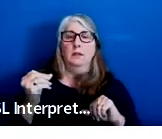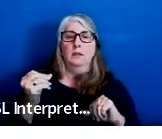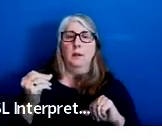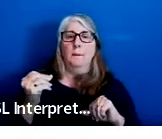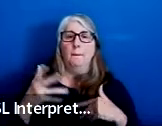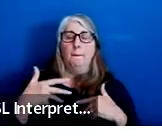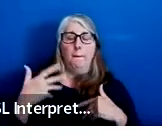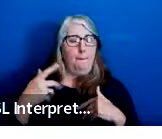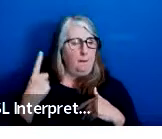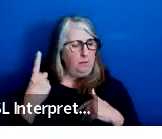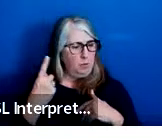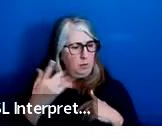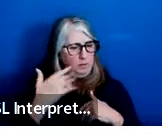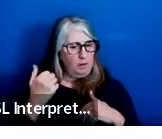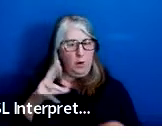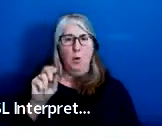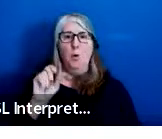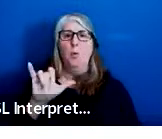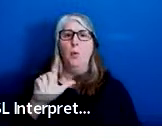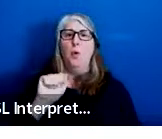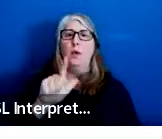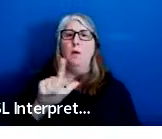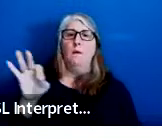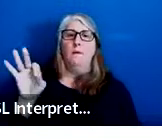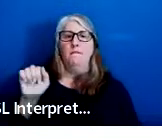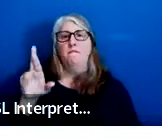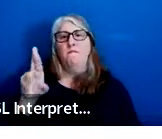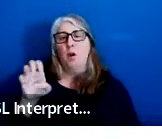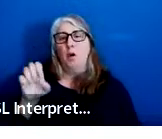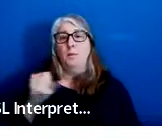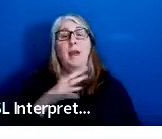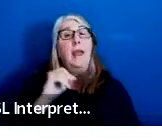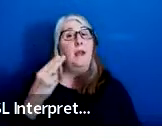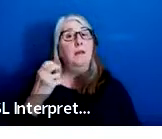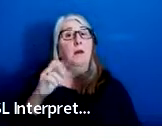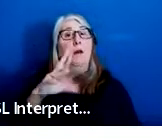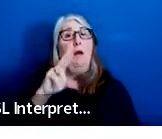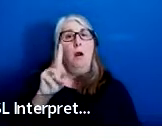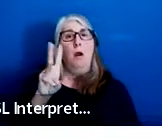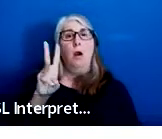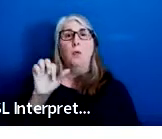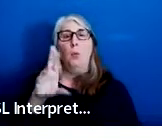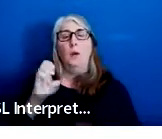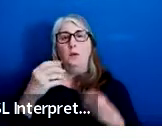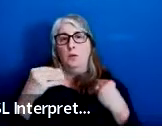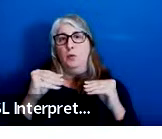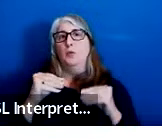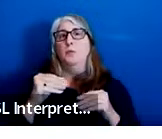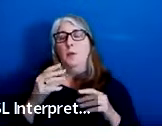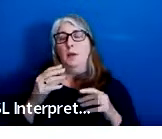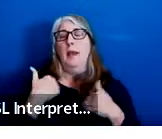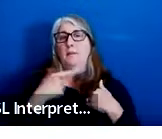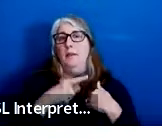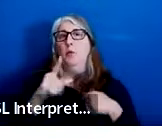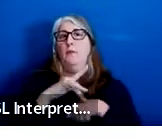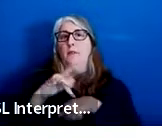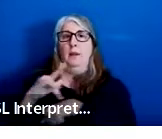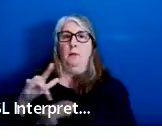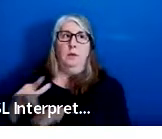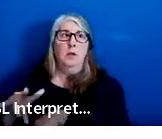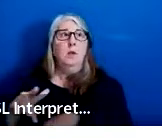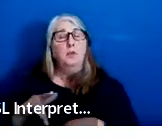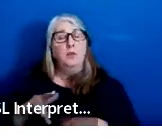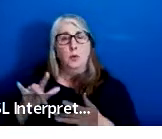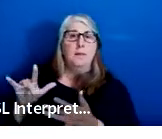the one I always forget, Royal Farms, and our hardware stores as well, about getting these available. So we are trying to get